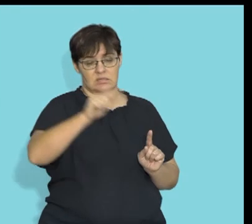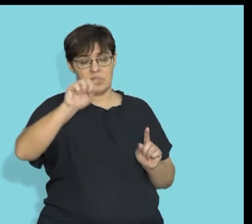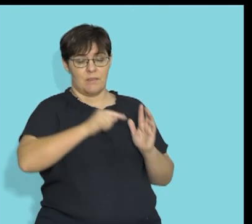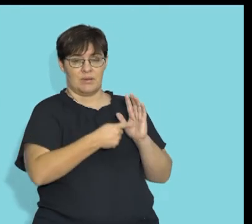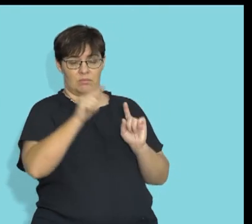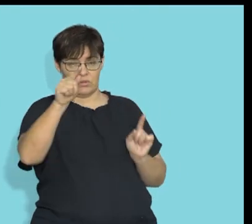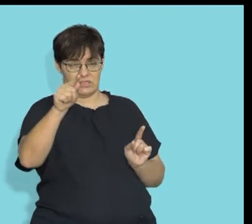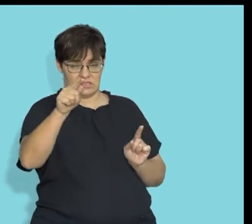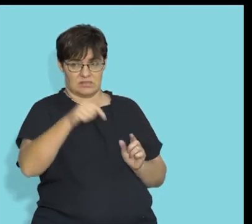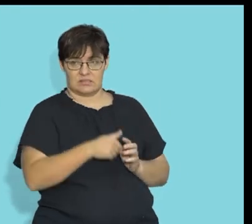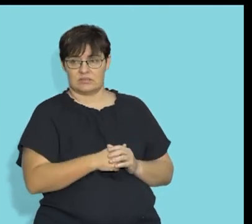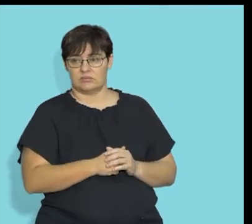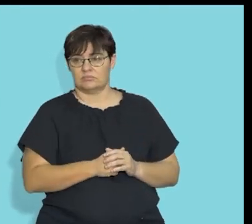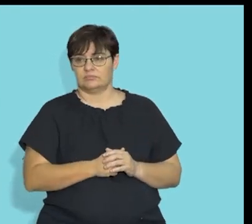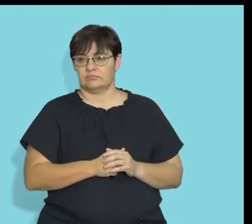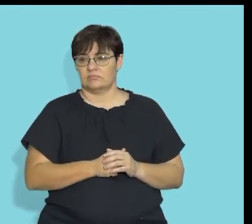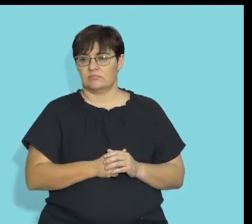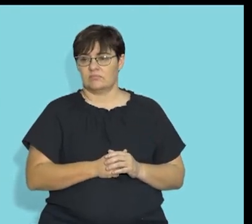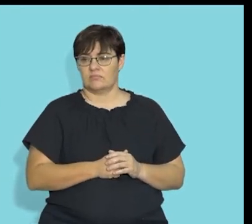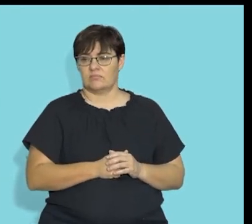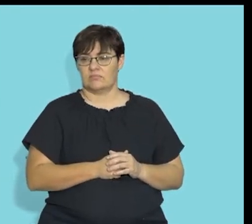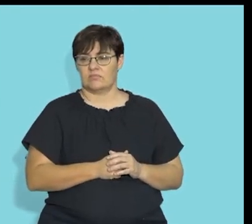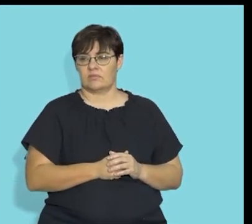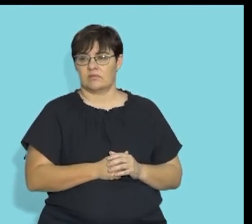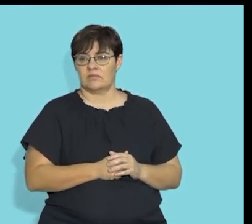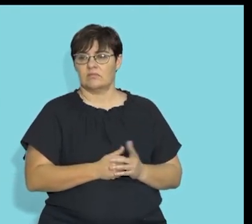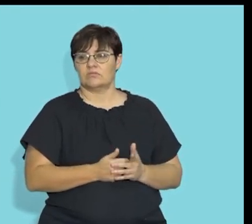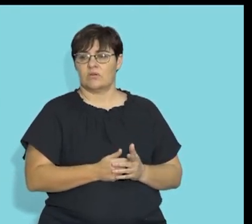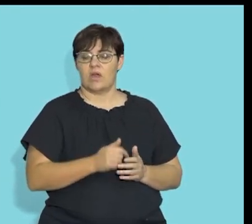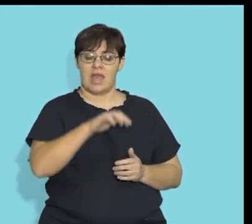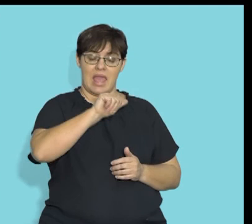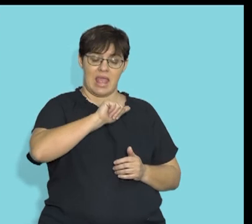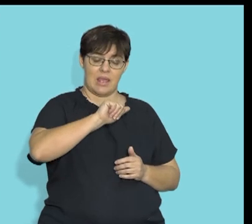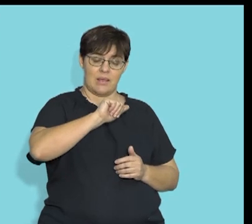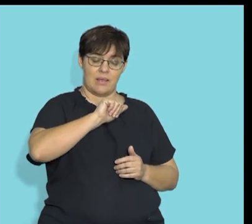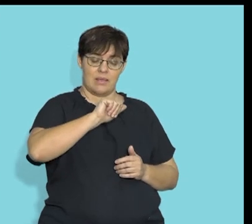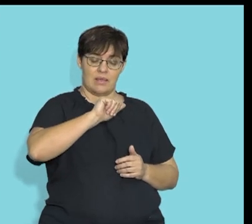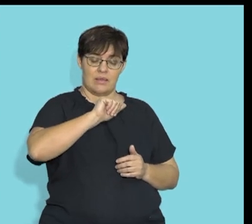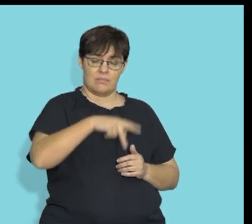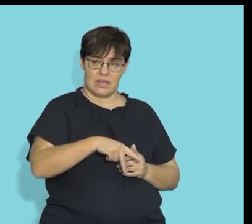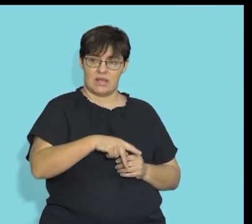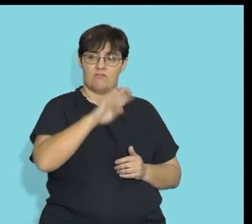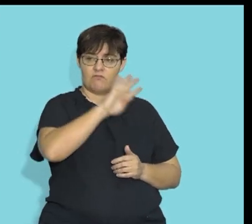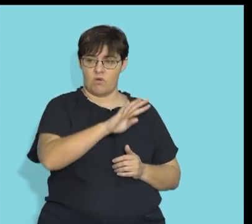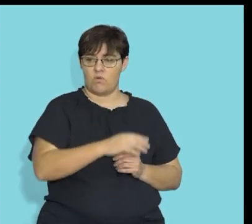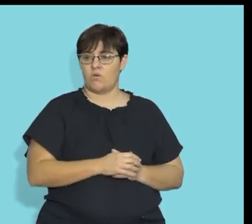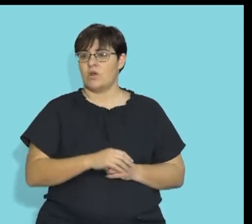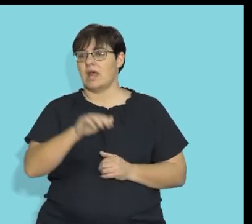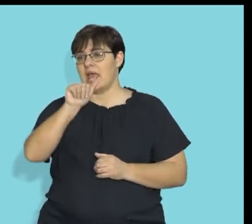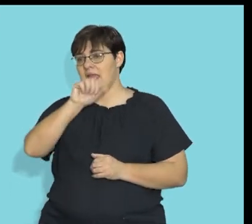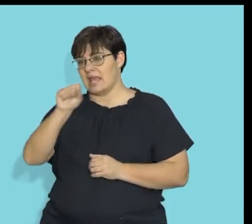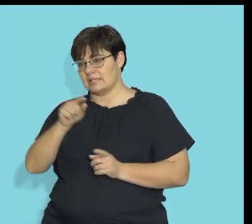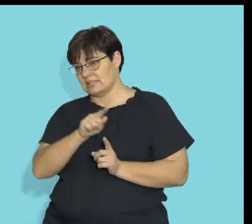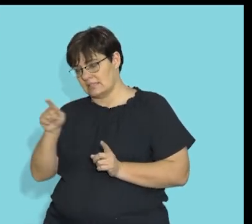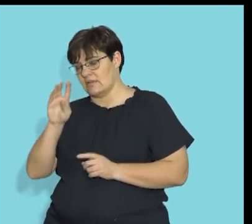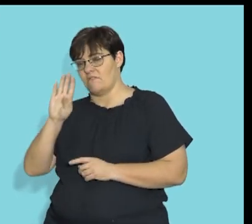from the midpoints of the sides of the square. So that means that AP would have to be 4 units, and AS would